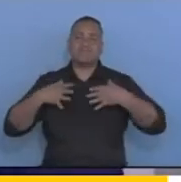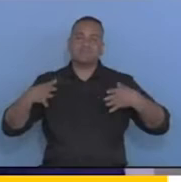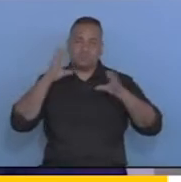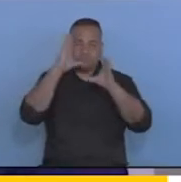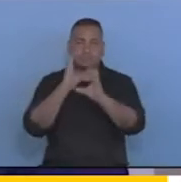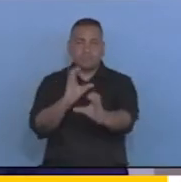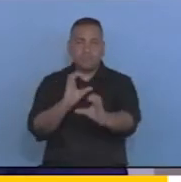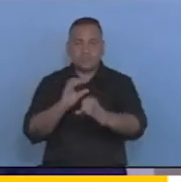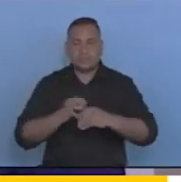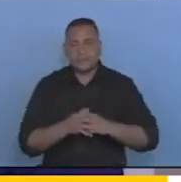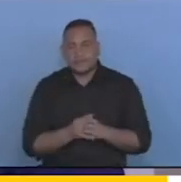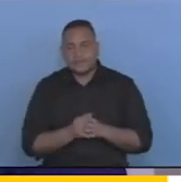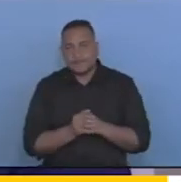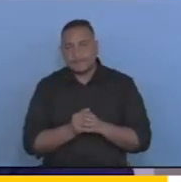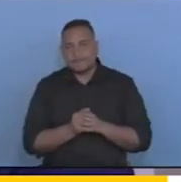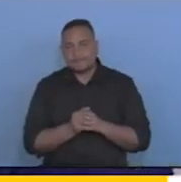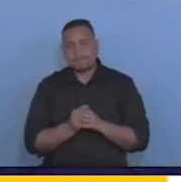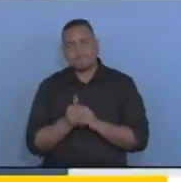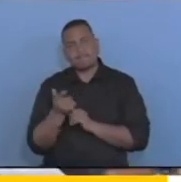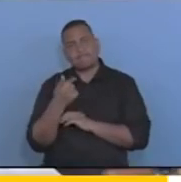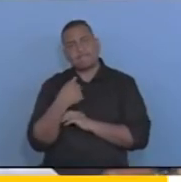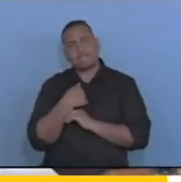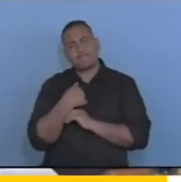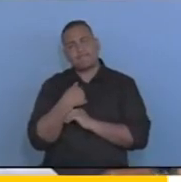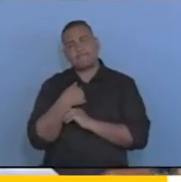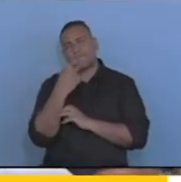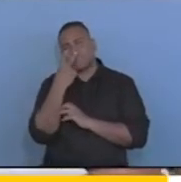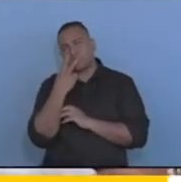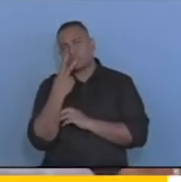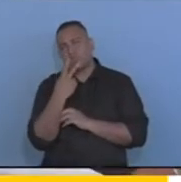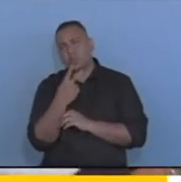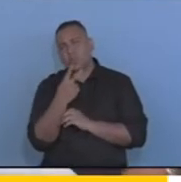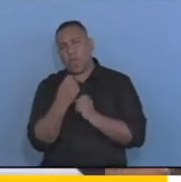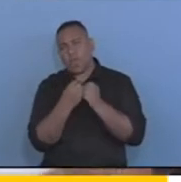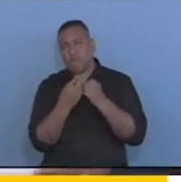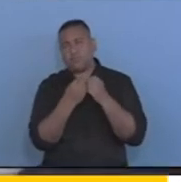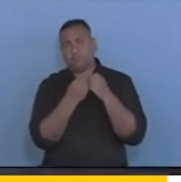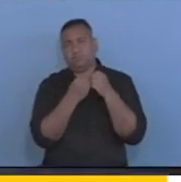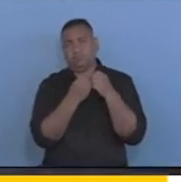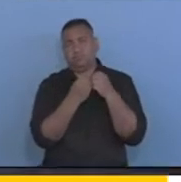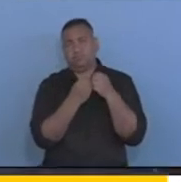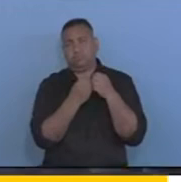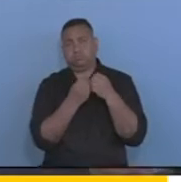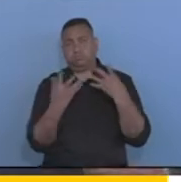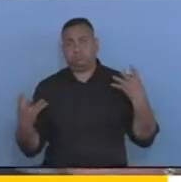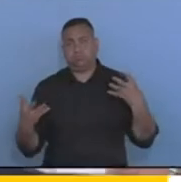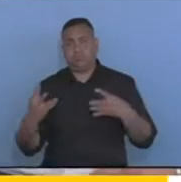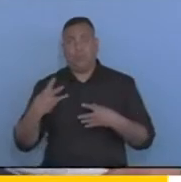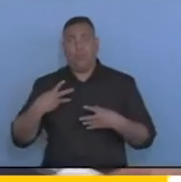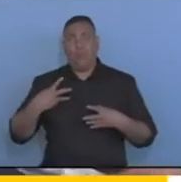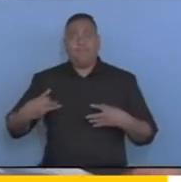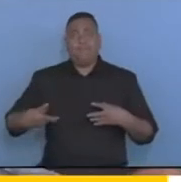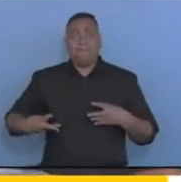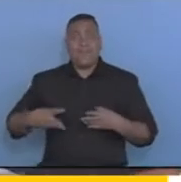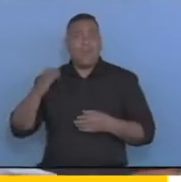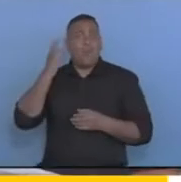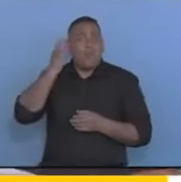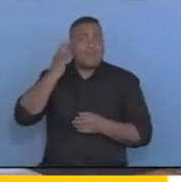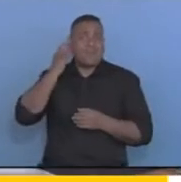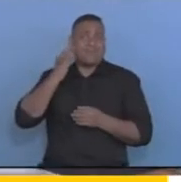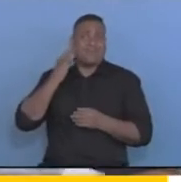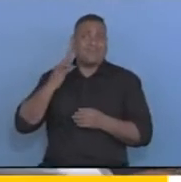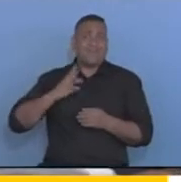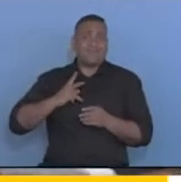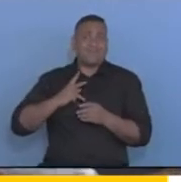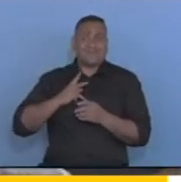Lawrence, is the fact that the staff, I saw there was quite a bit of female staff in the engineering section. I must comment and I must compliment you on